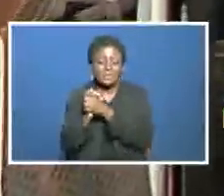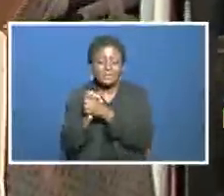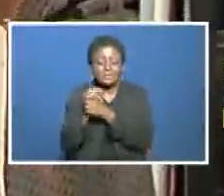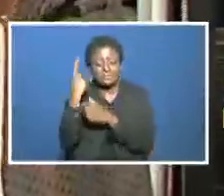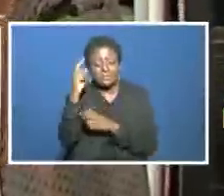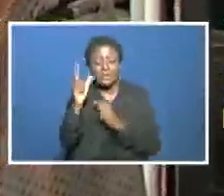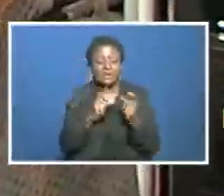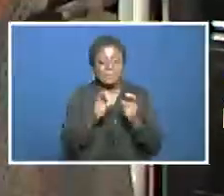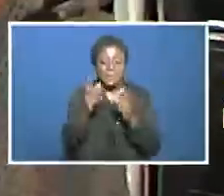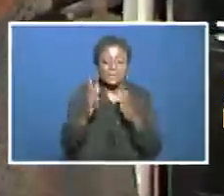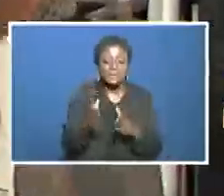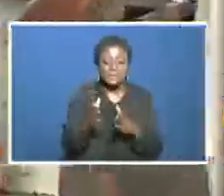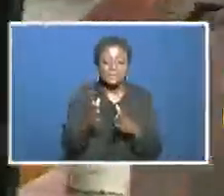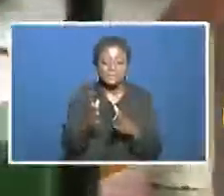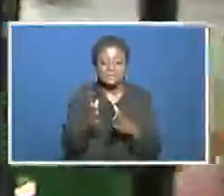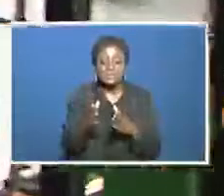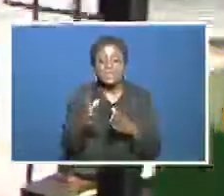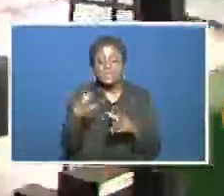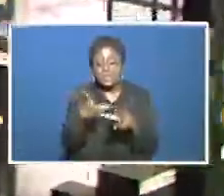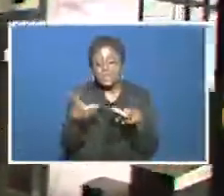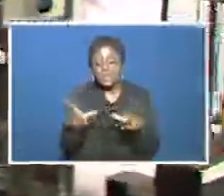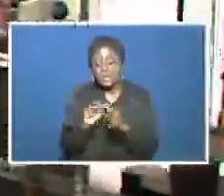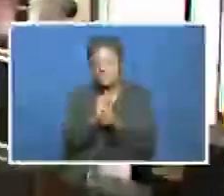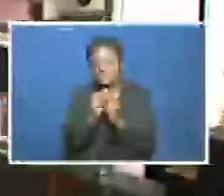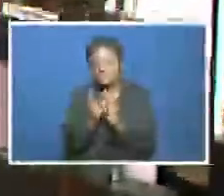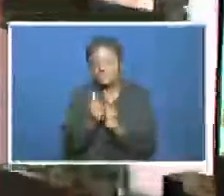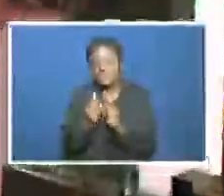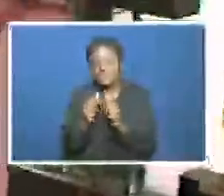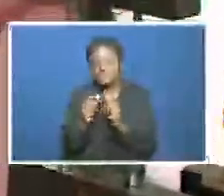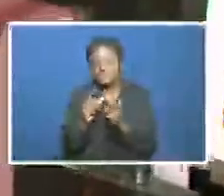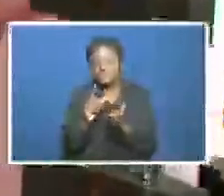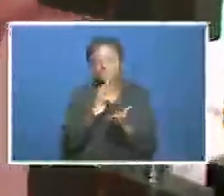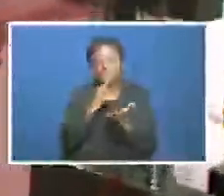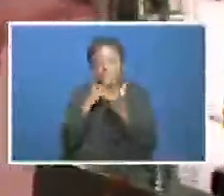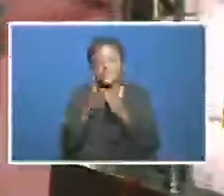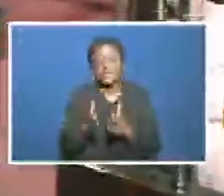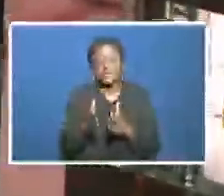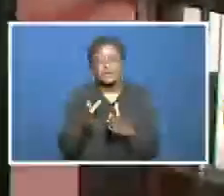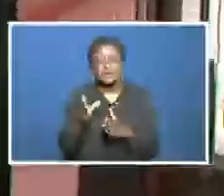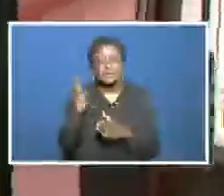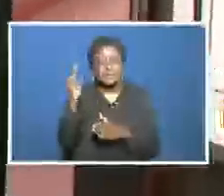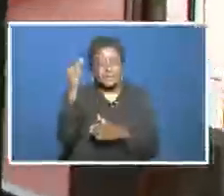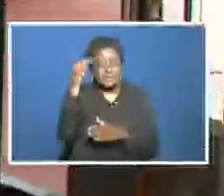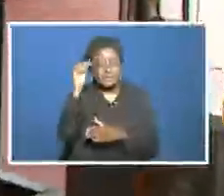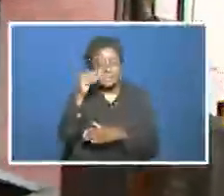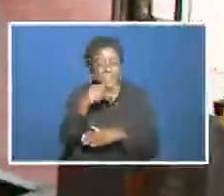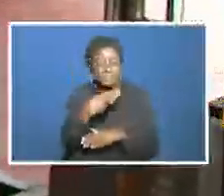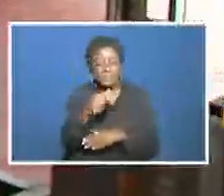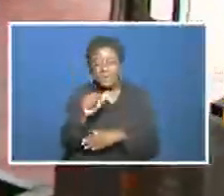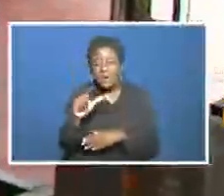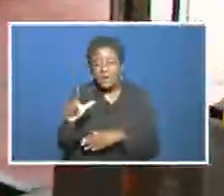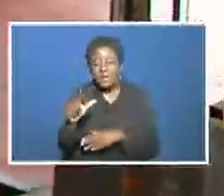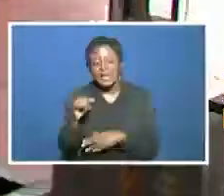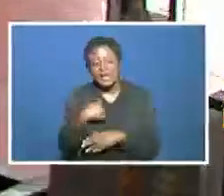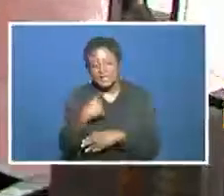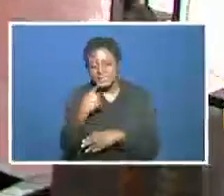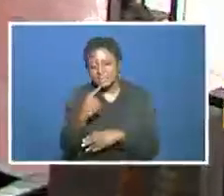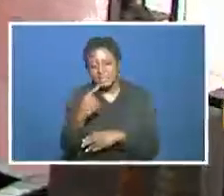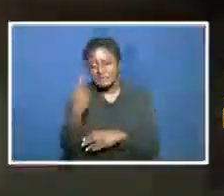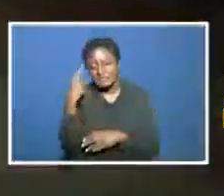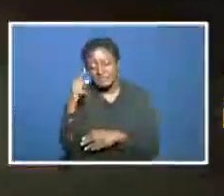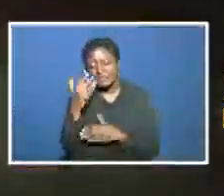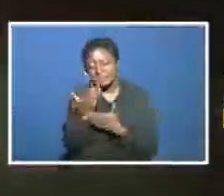and local sportscaster Marcellus Hall, the training certainly hasn't been easy. I'd say for over the past 12